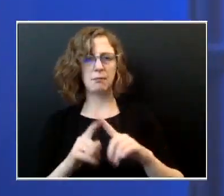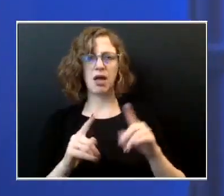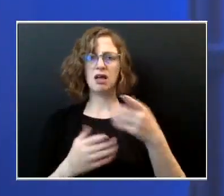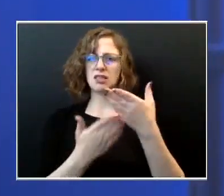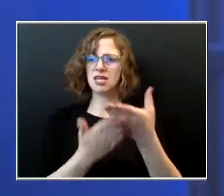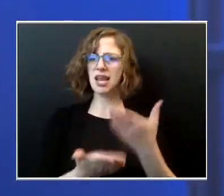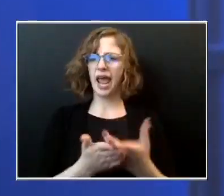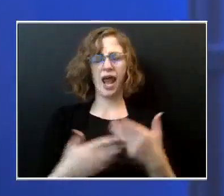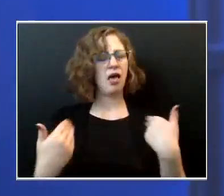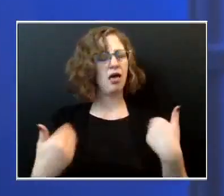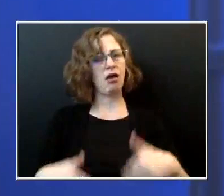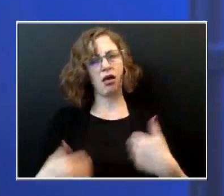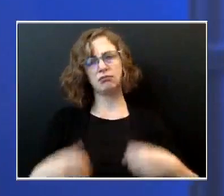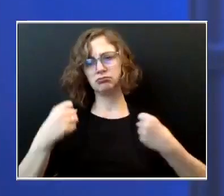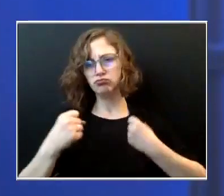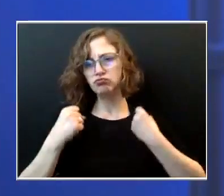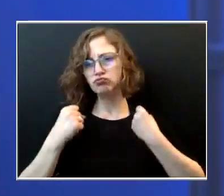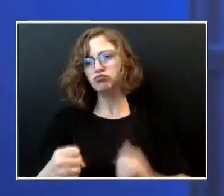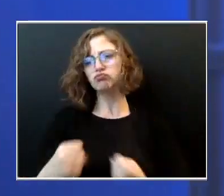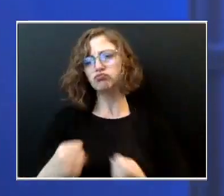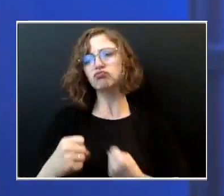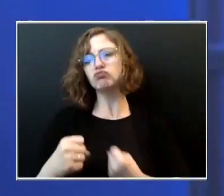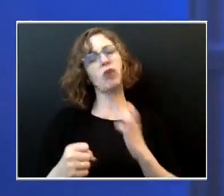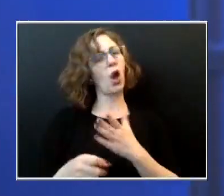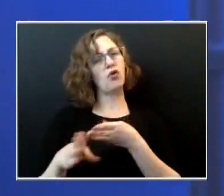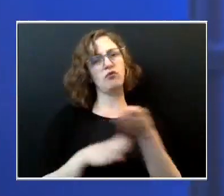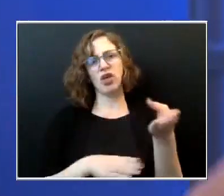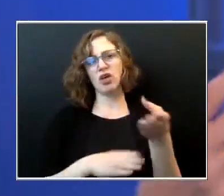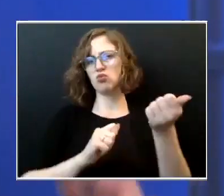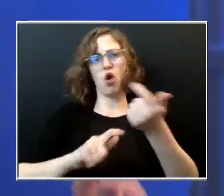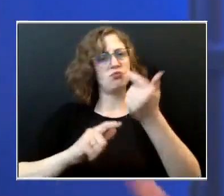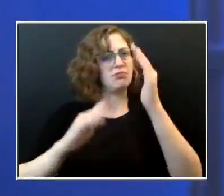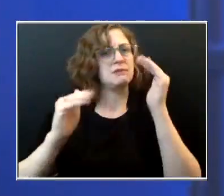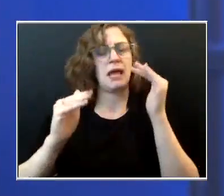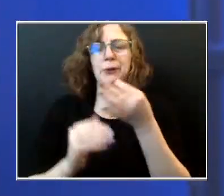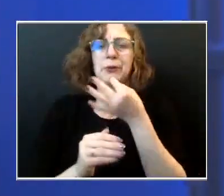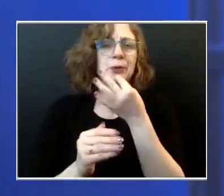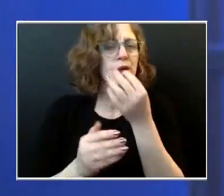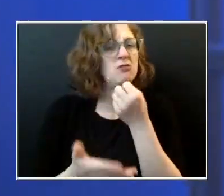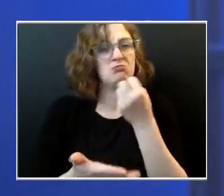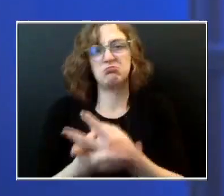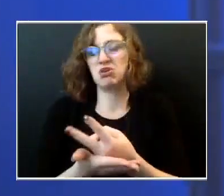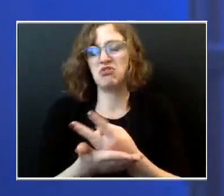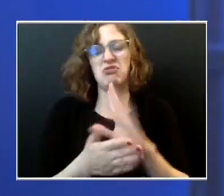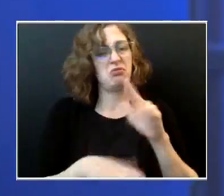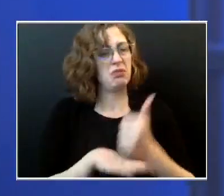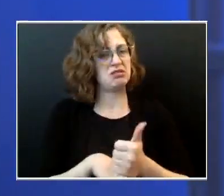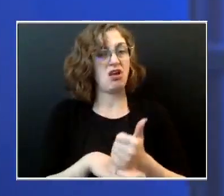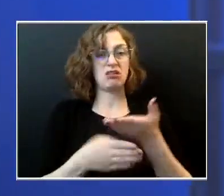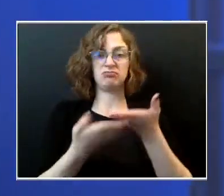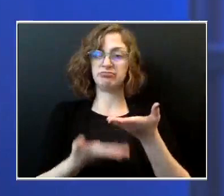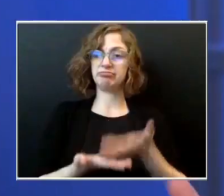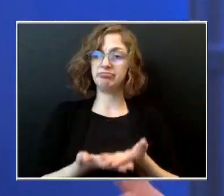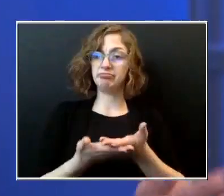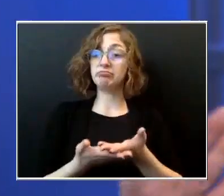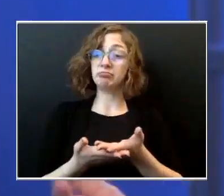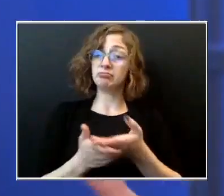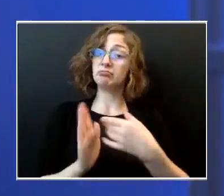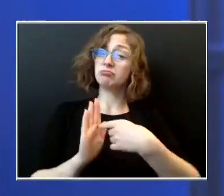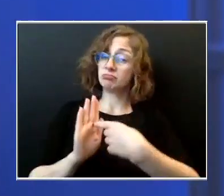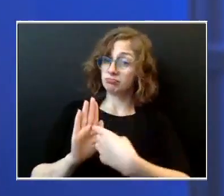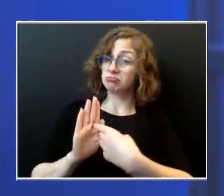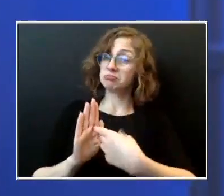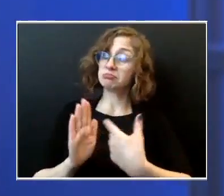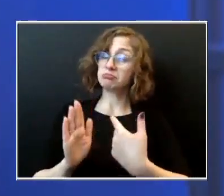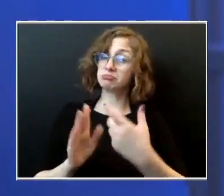approved at some point, based on the data that suggests it does have an effect on